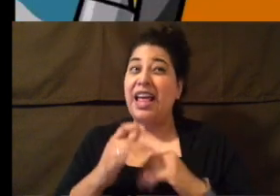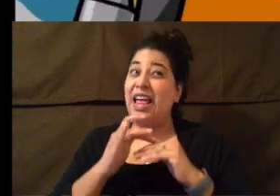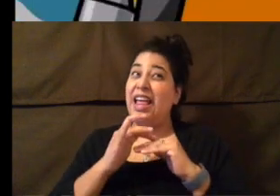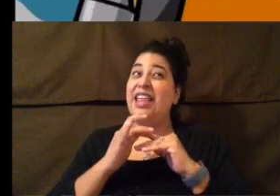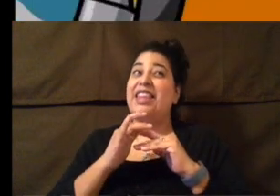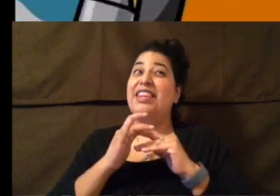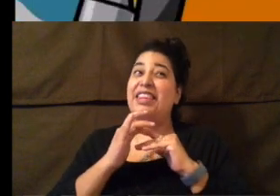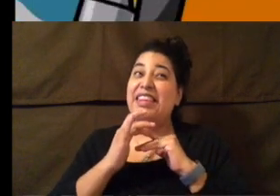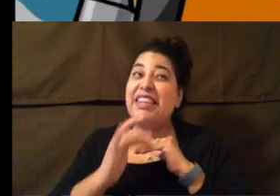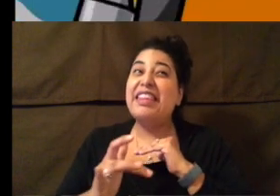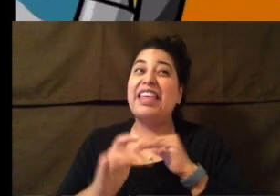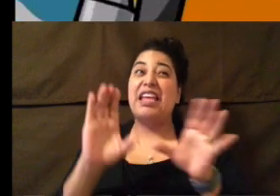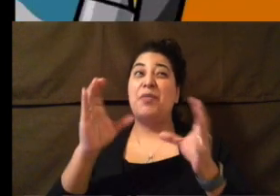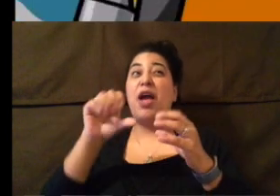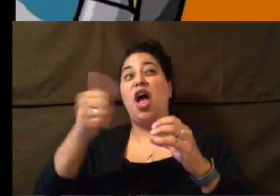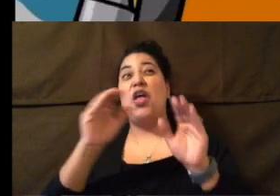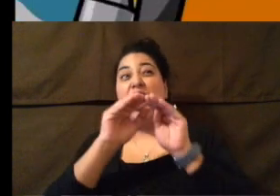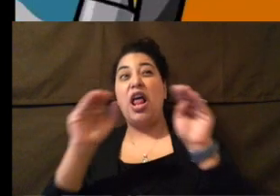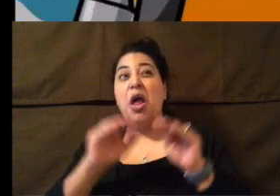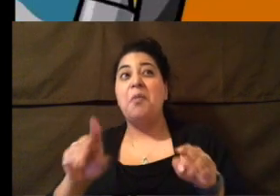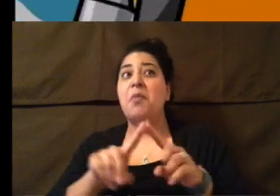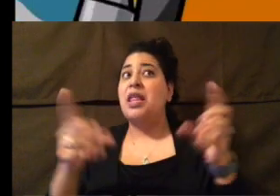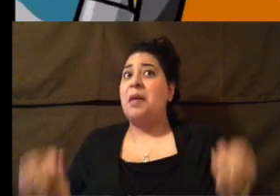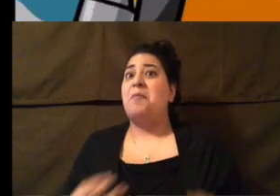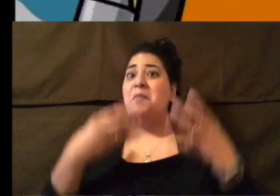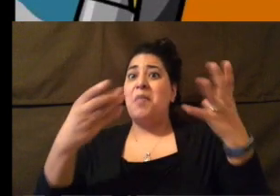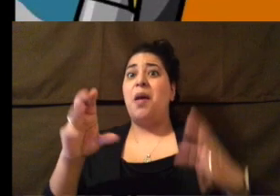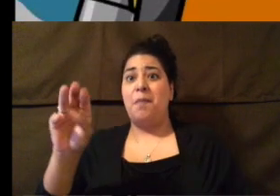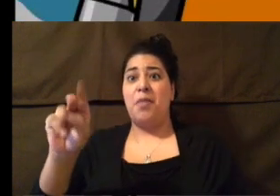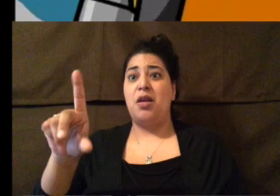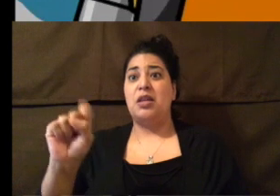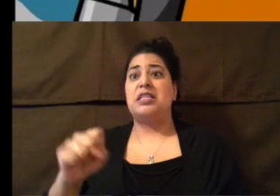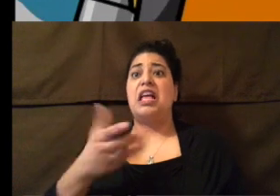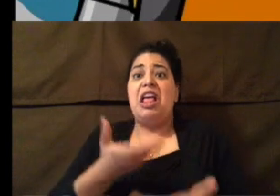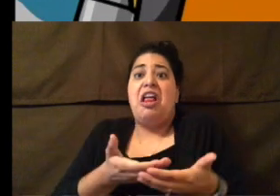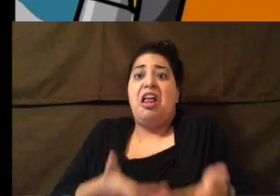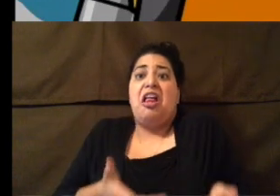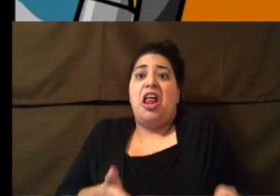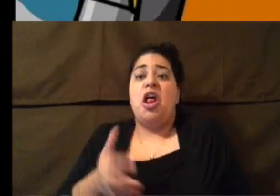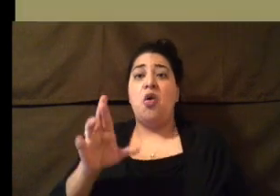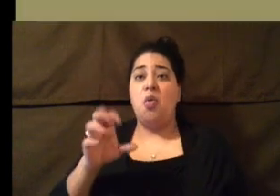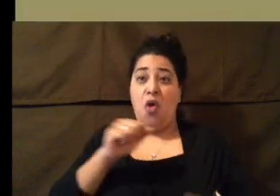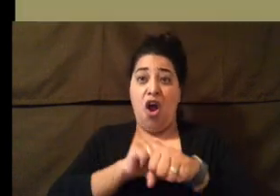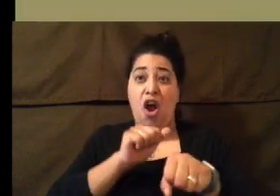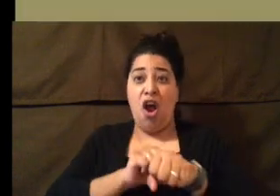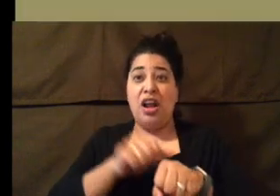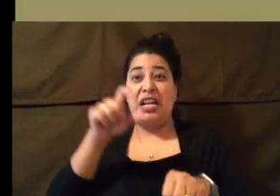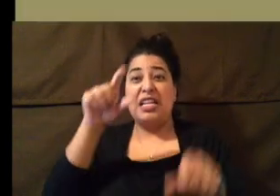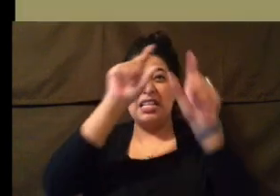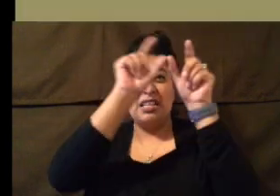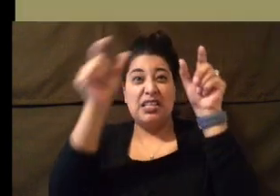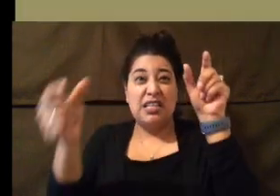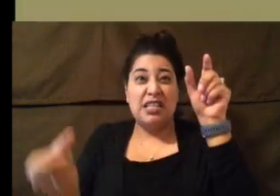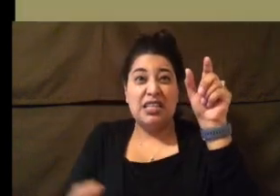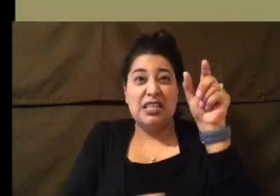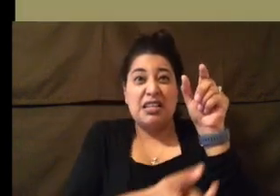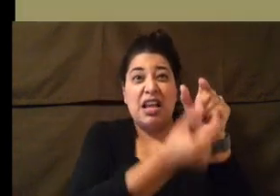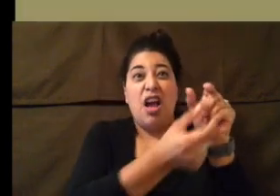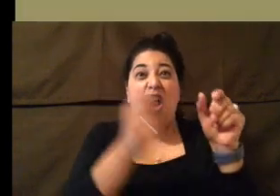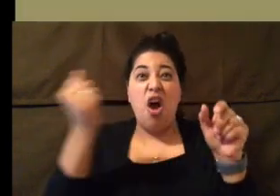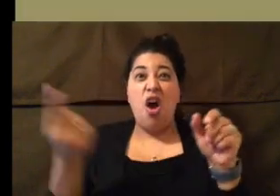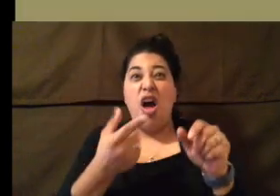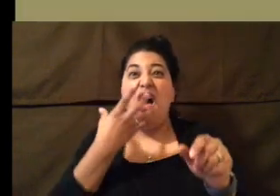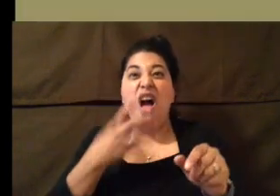Yep, it's paper thin compared to the other layers, but we're still talking about miles of heavy rock. The rigid crust keeps the